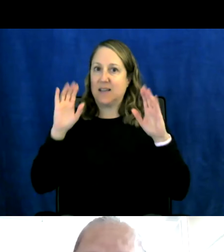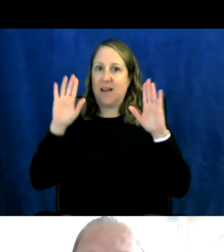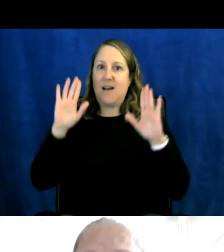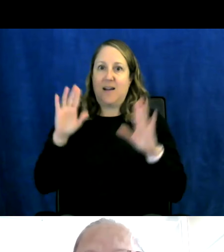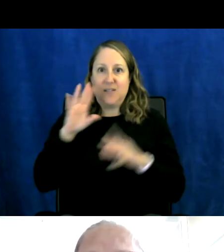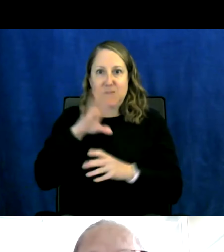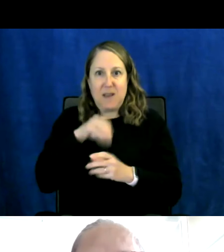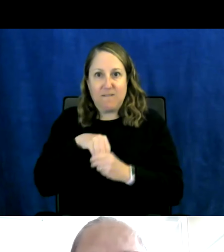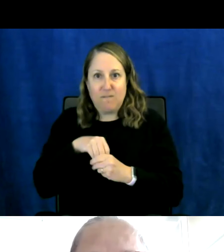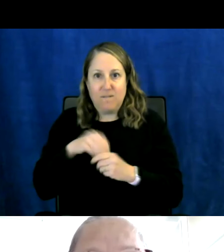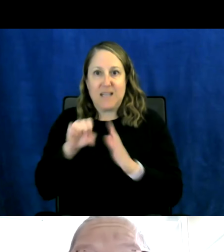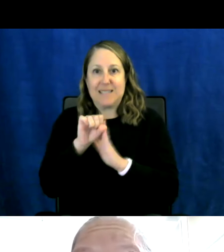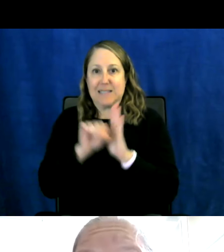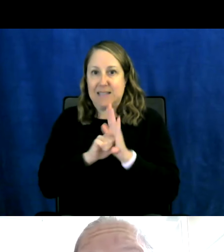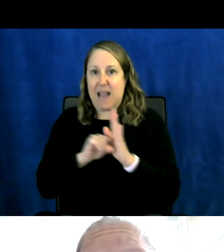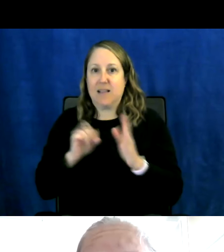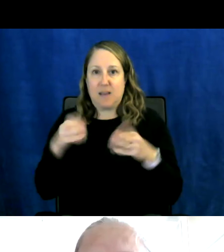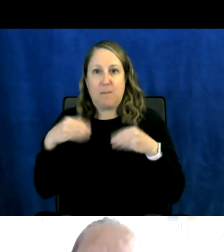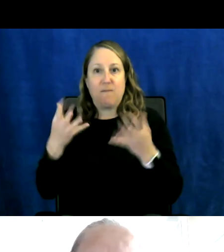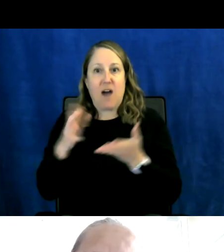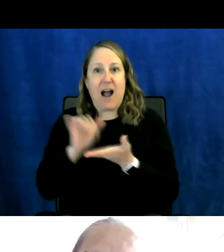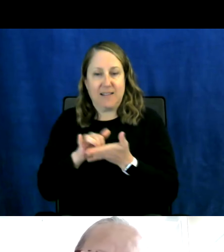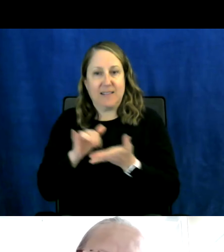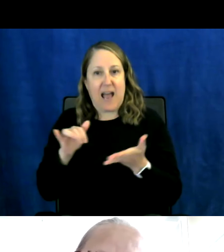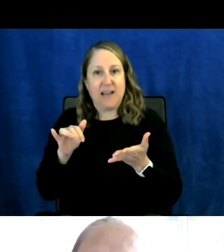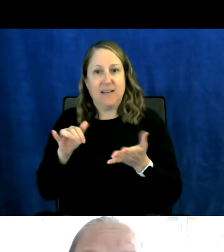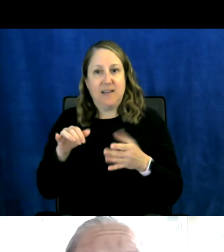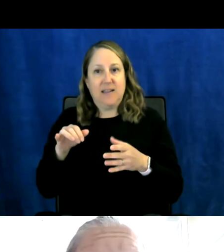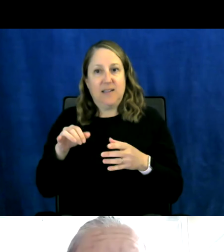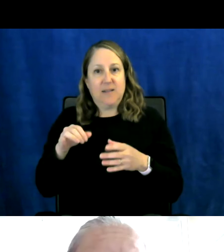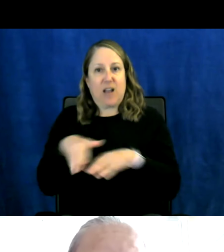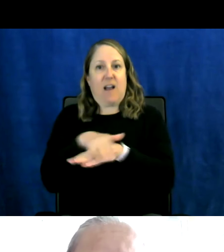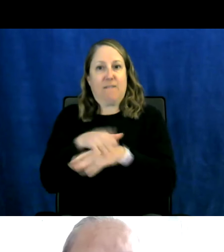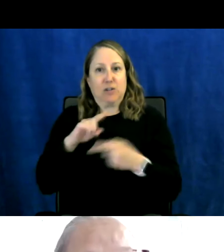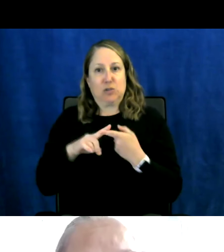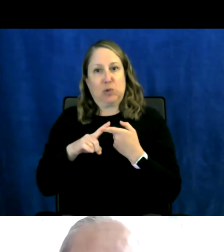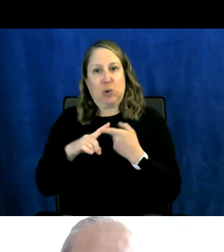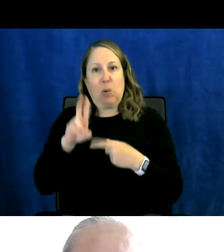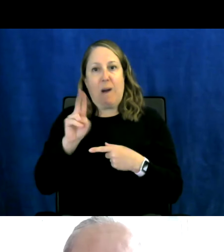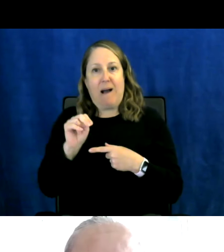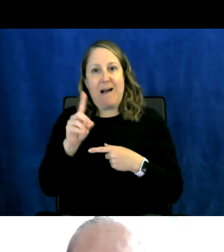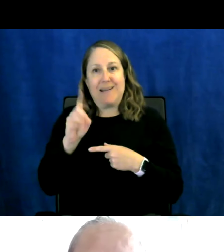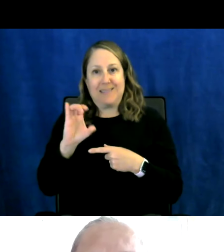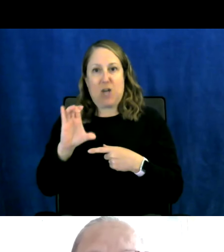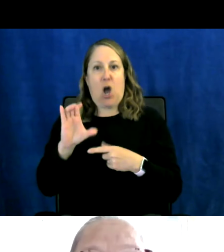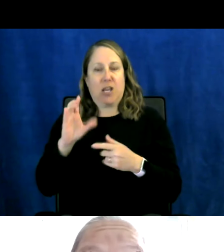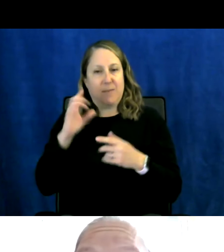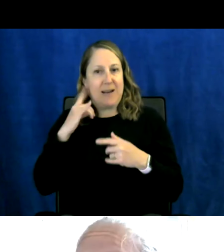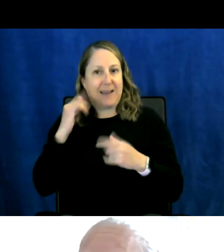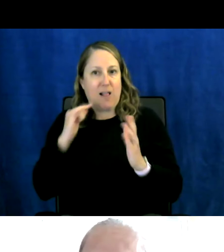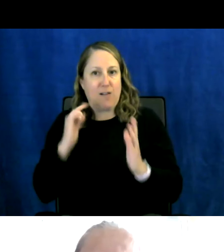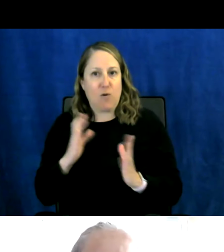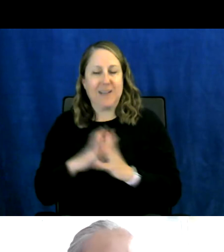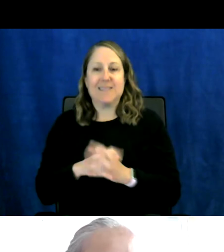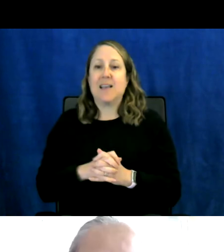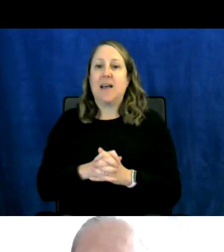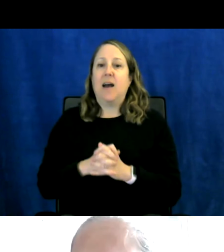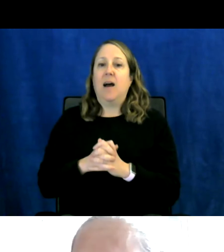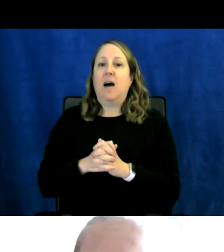to provide that support to undocumented Californians. And so just really proud of that effort. We are